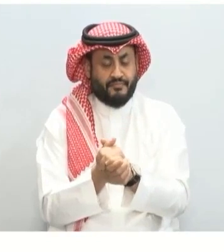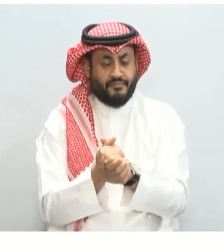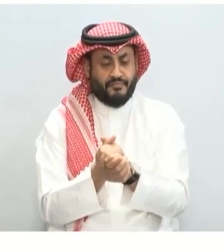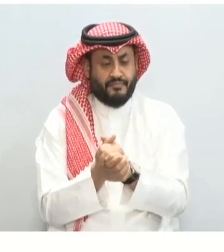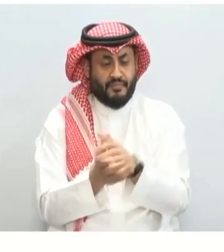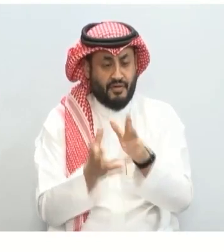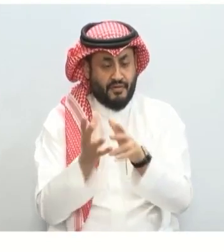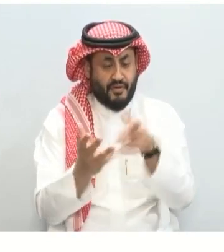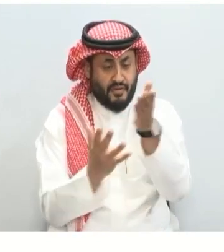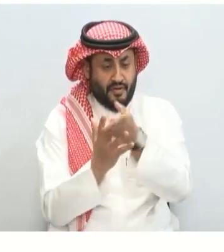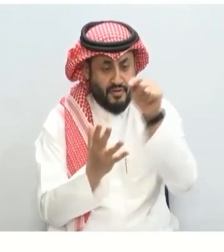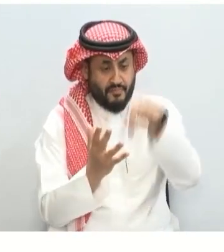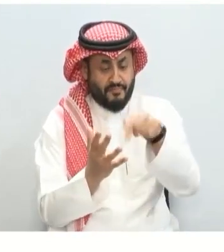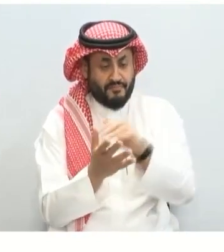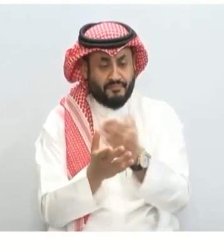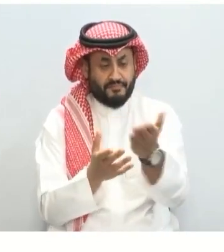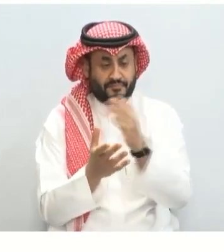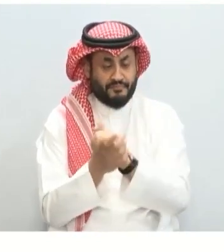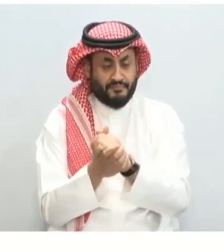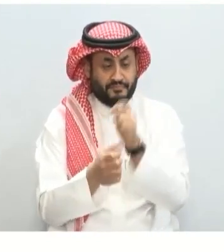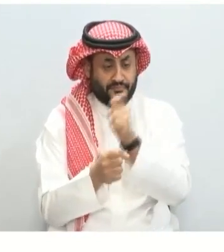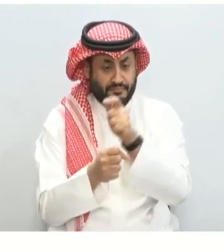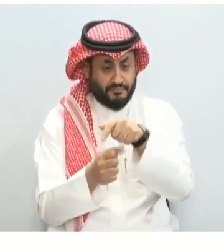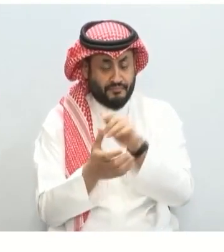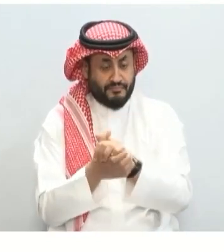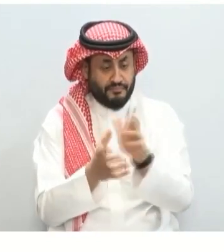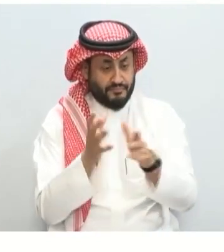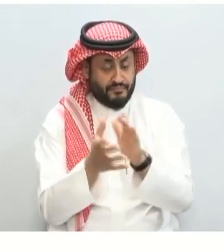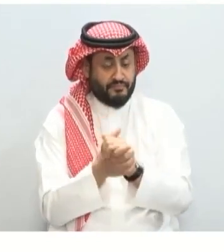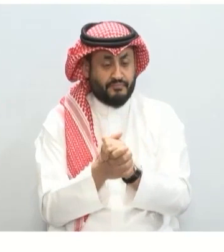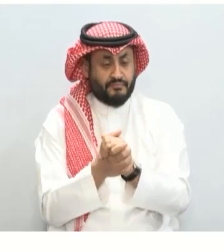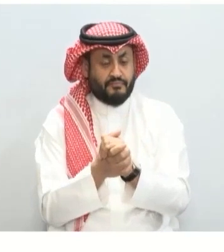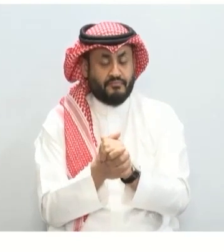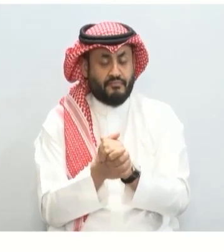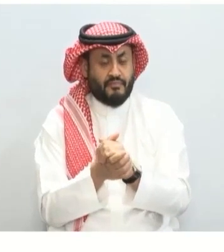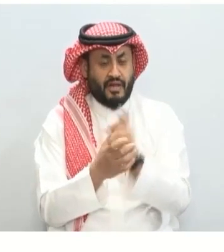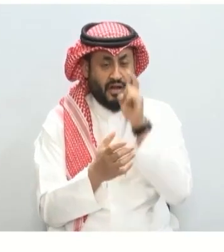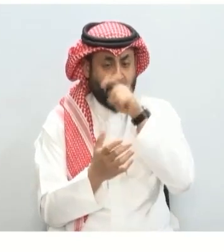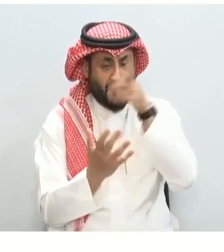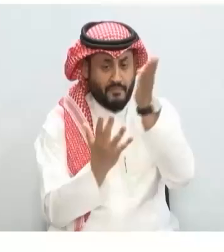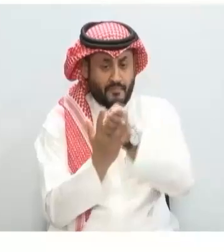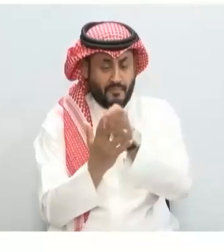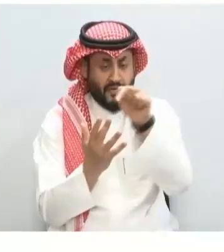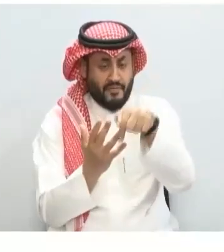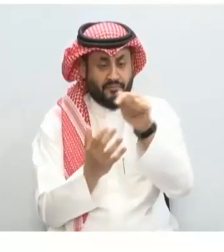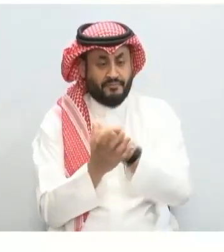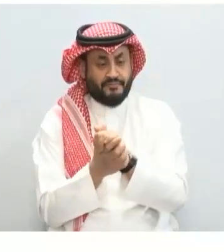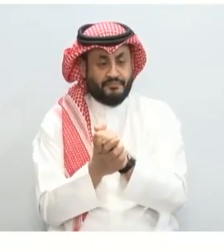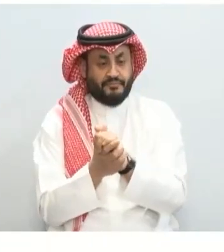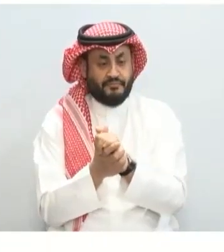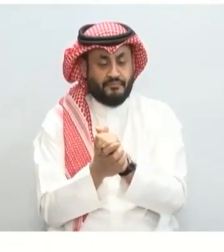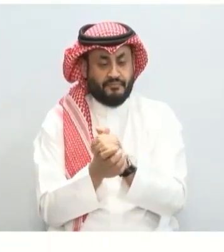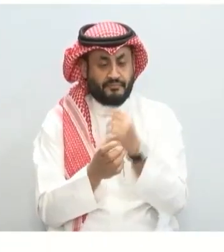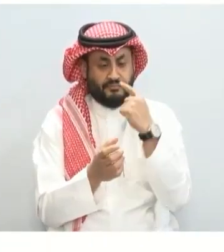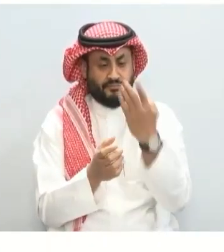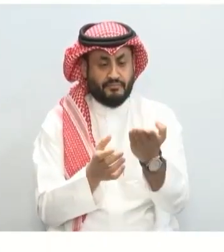chef cut it up. So if it's a pronoun, you have to put it in the middle. Also, we took